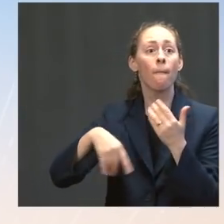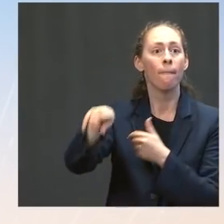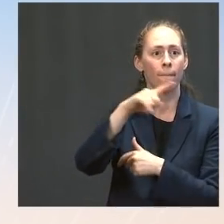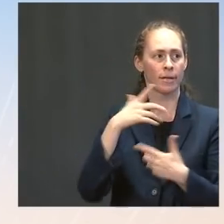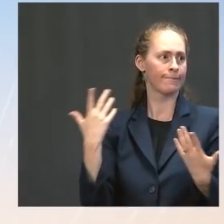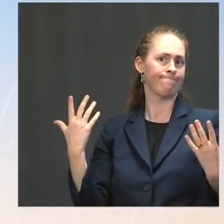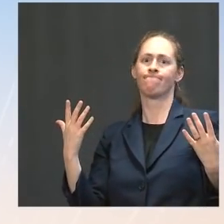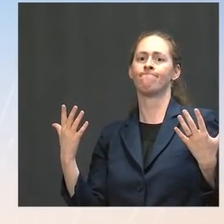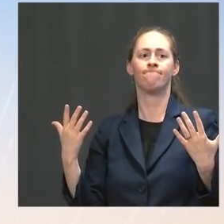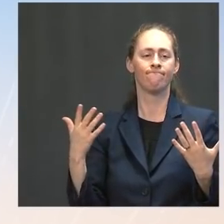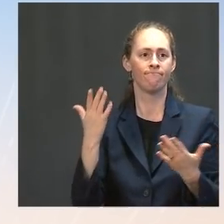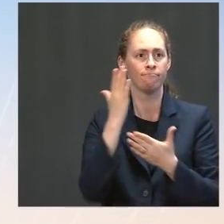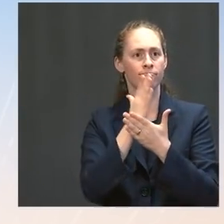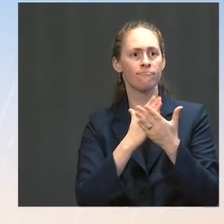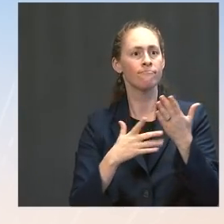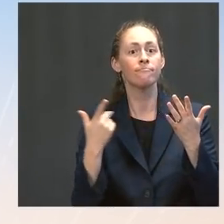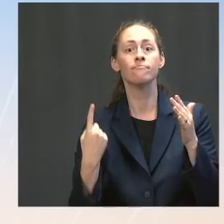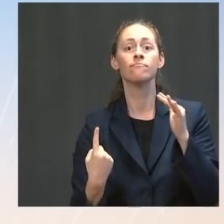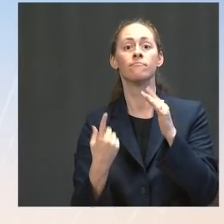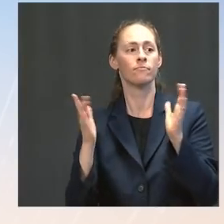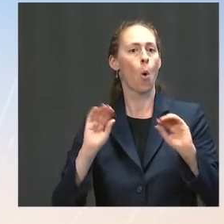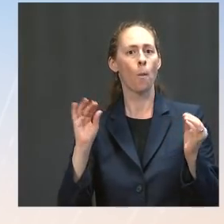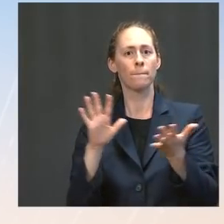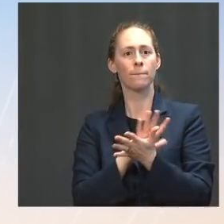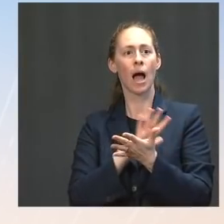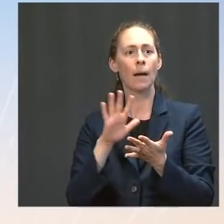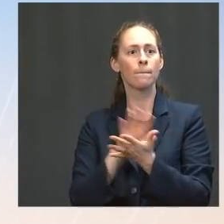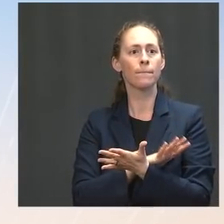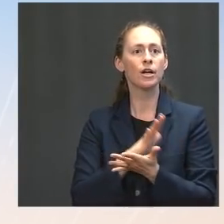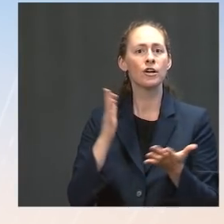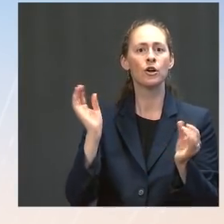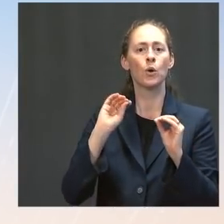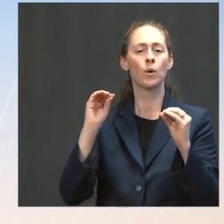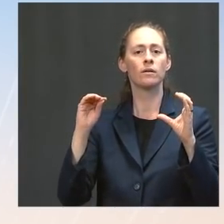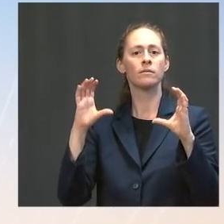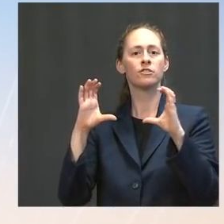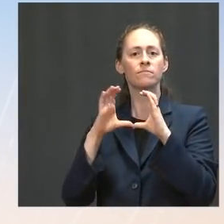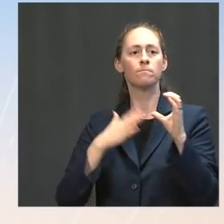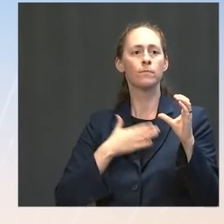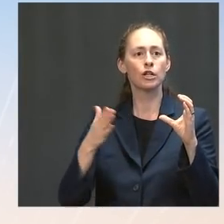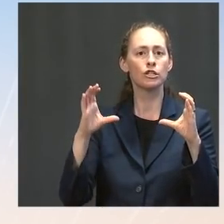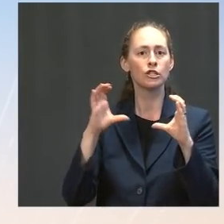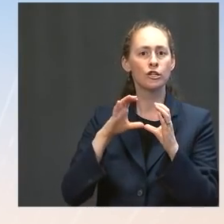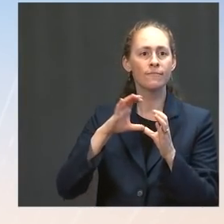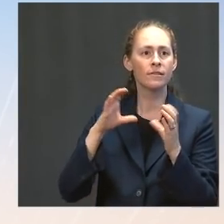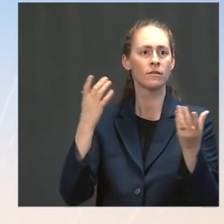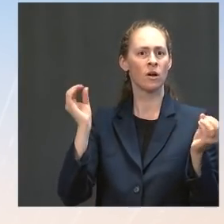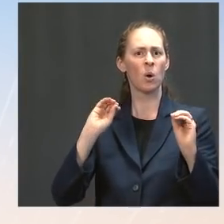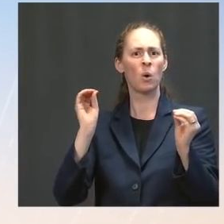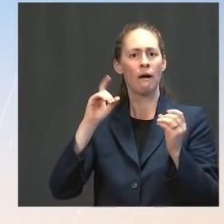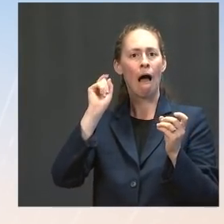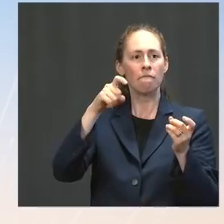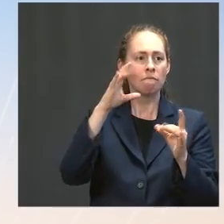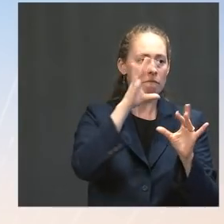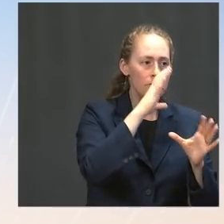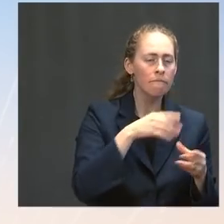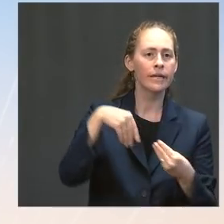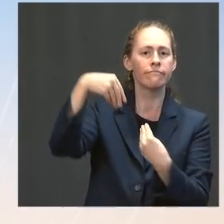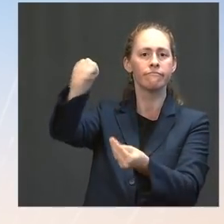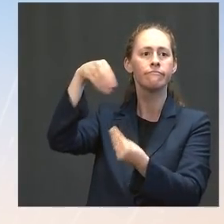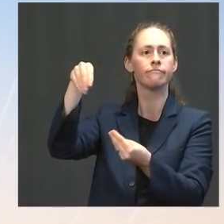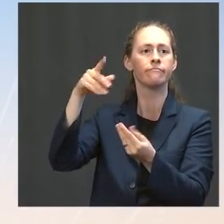as well, but can you say what provisions you're making to ensure that, you know, women